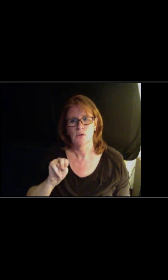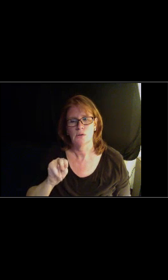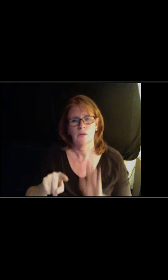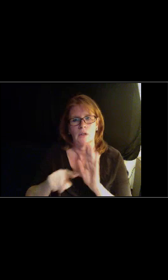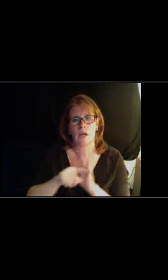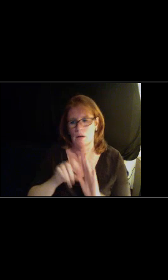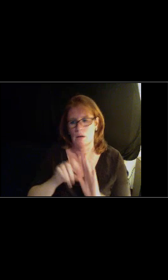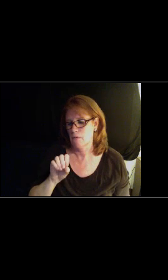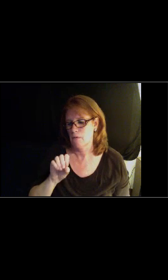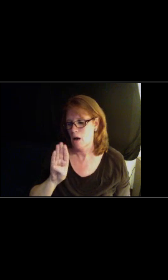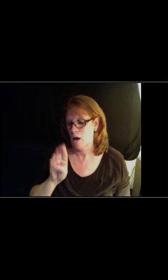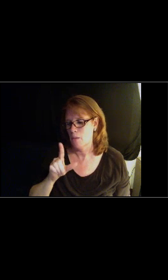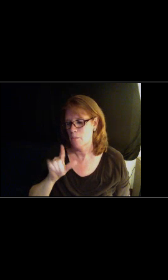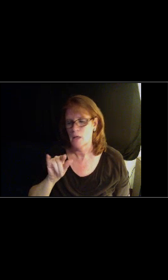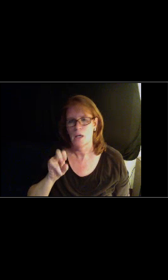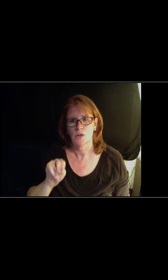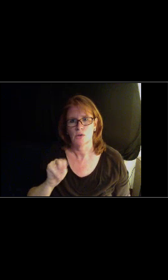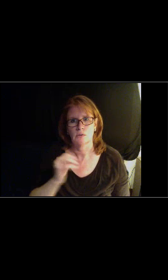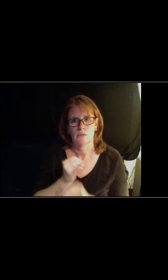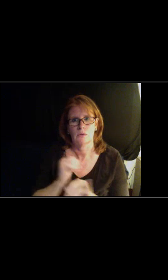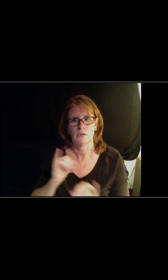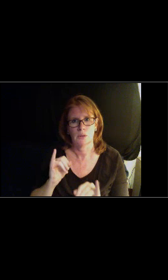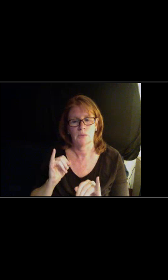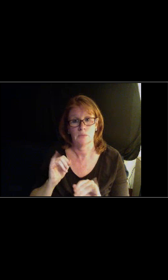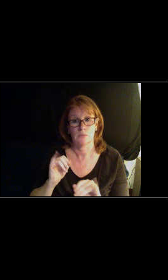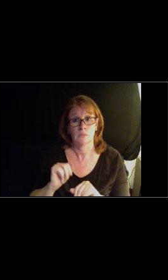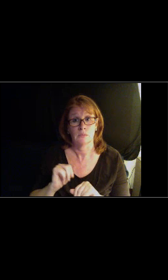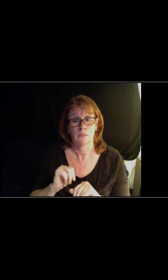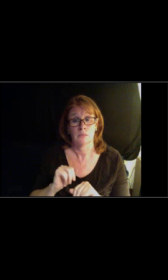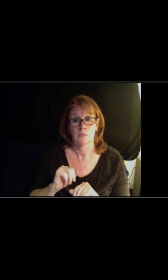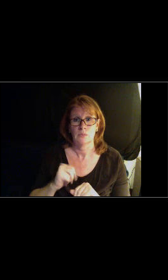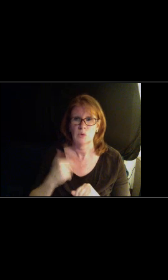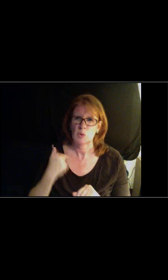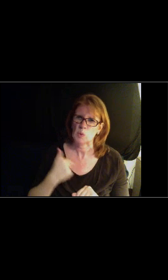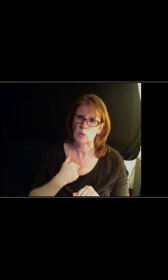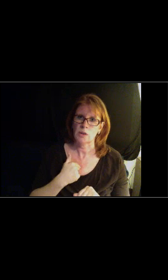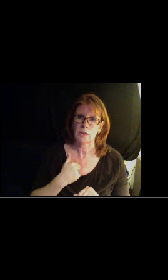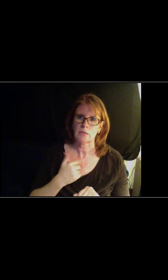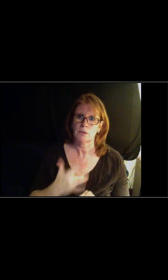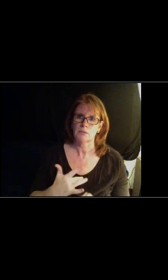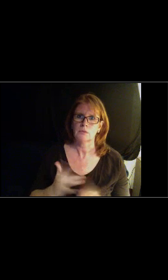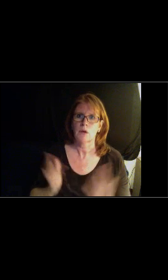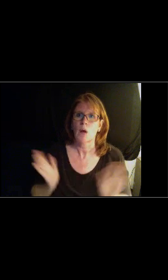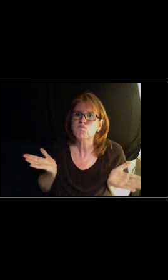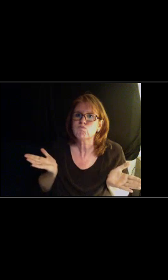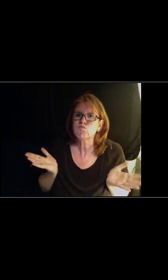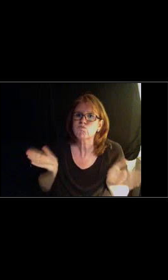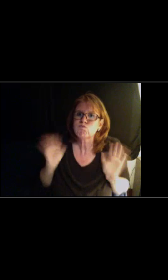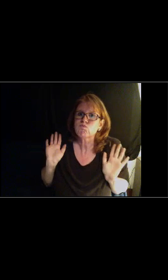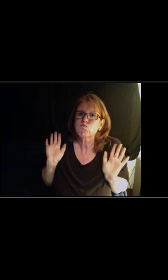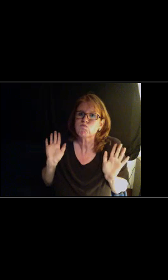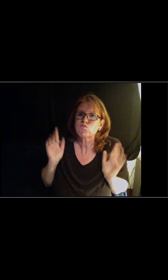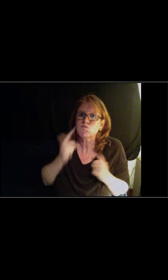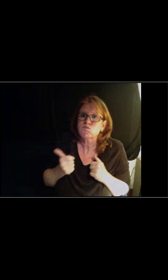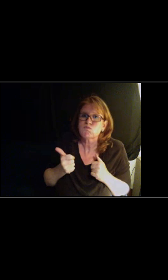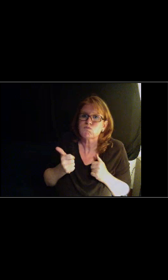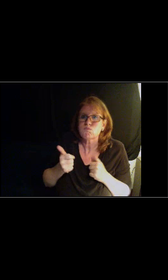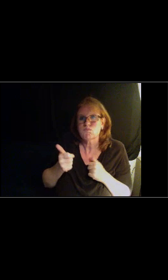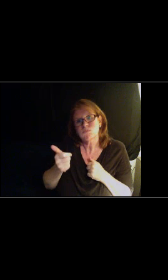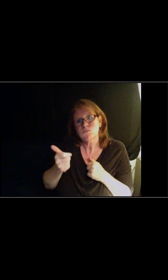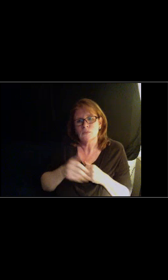and just walk away. So we talk about the positive and negative